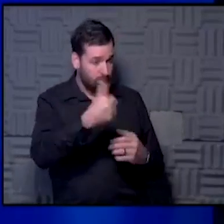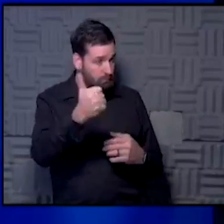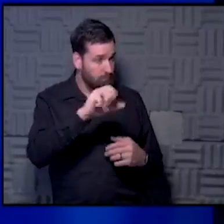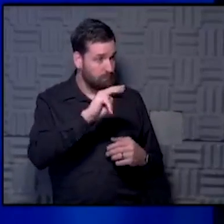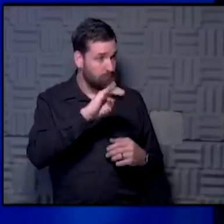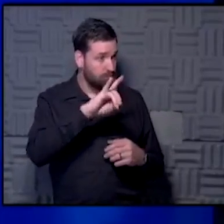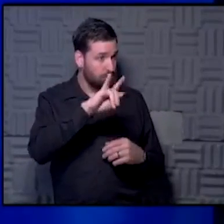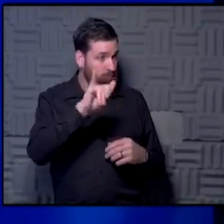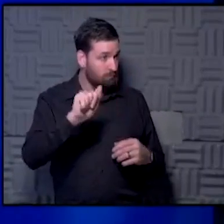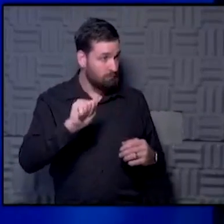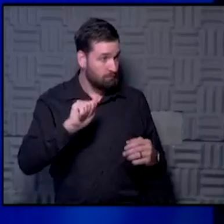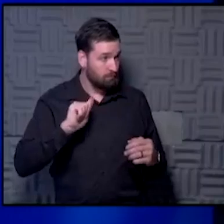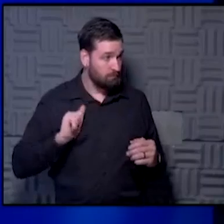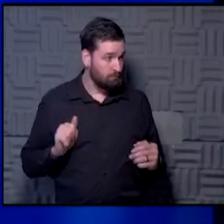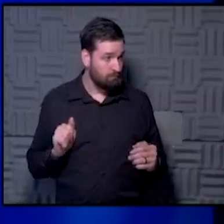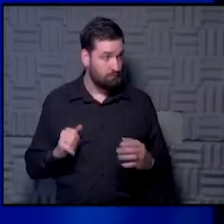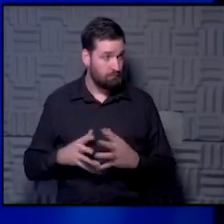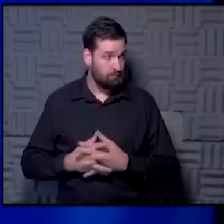media questions out there?